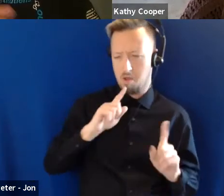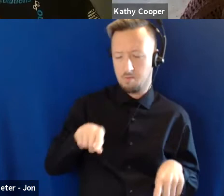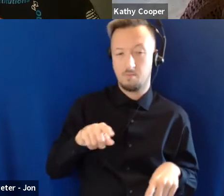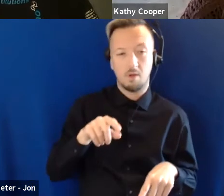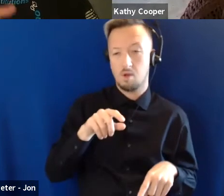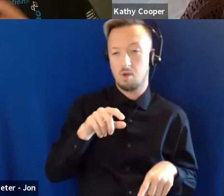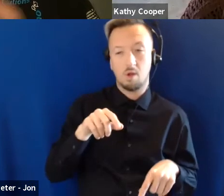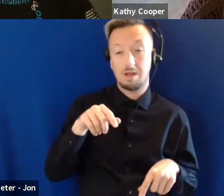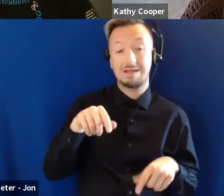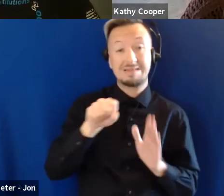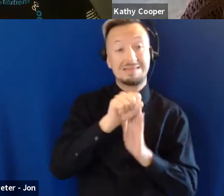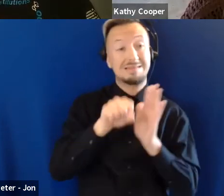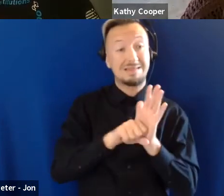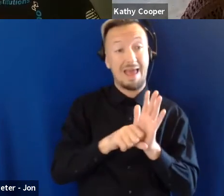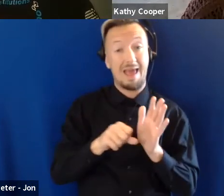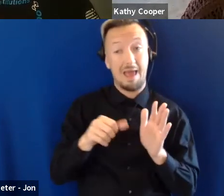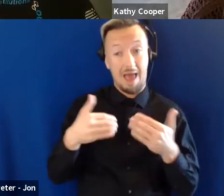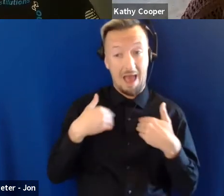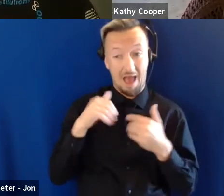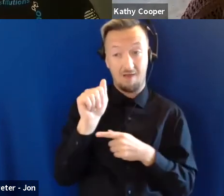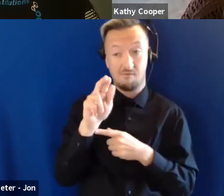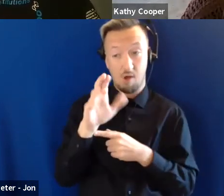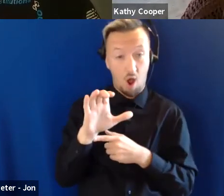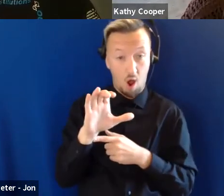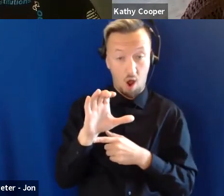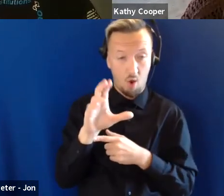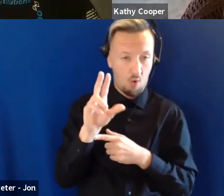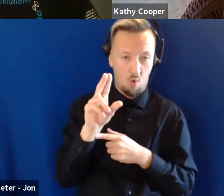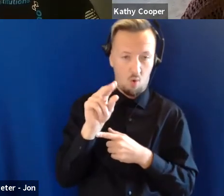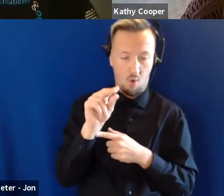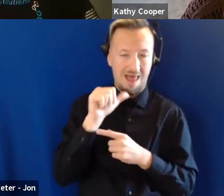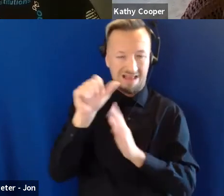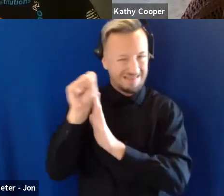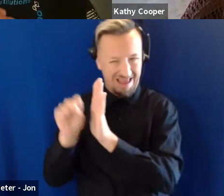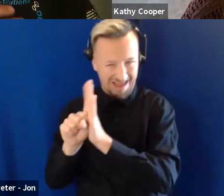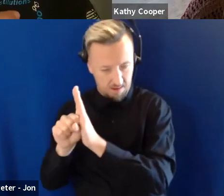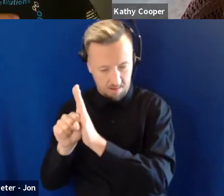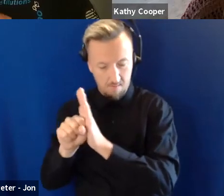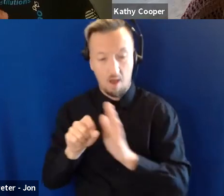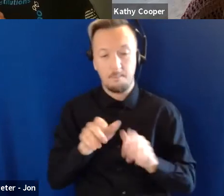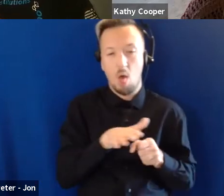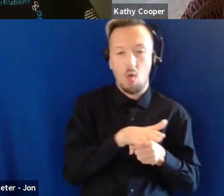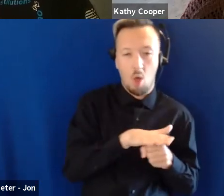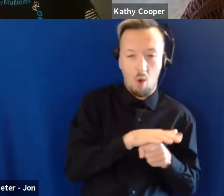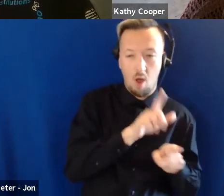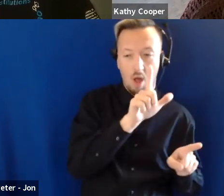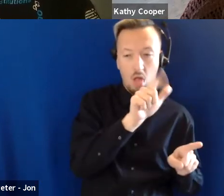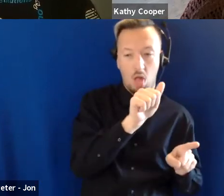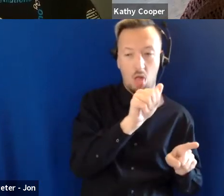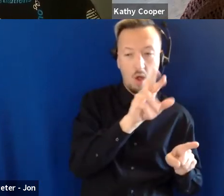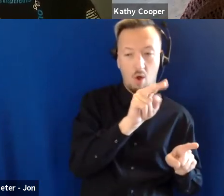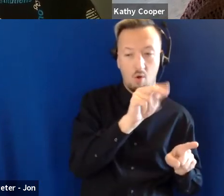have a statewide ARC. We do have a local ARC chapter in Lawrence,